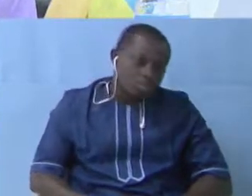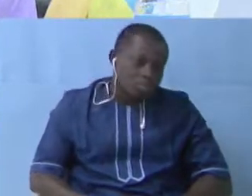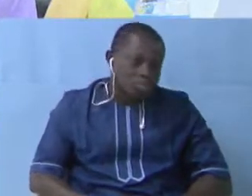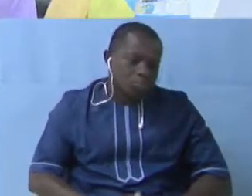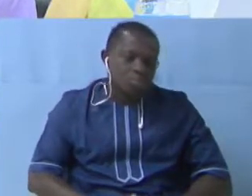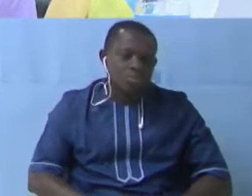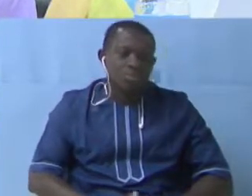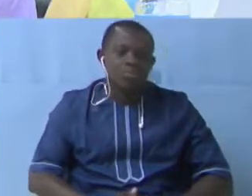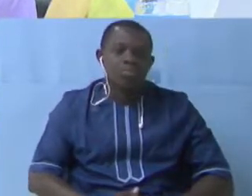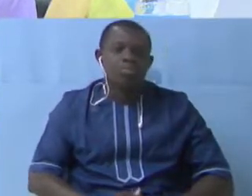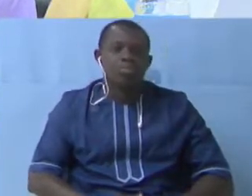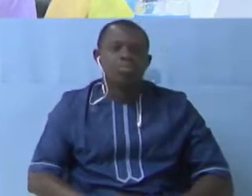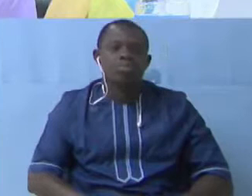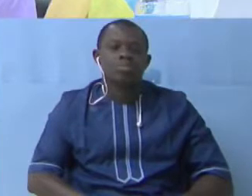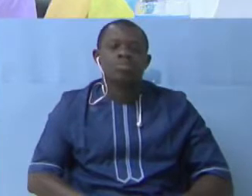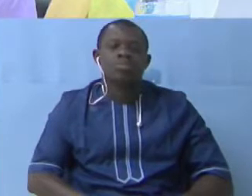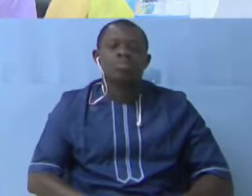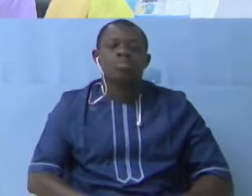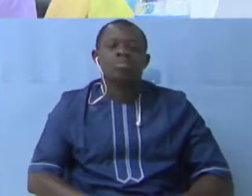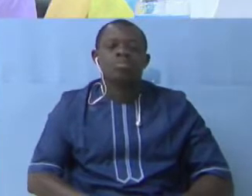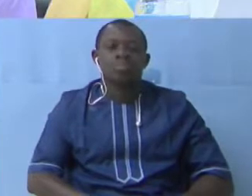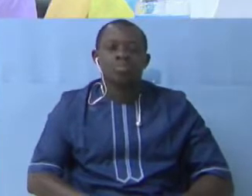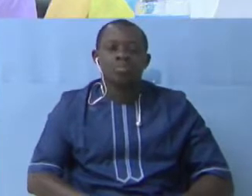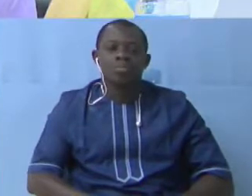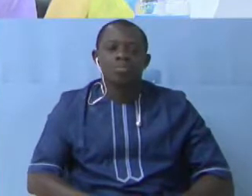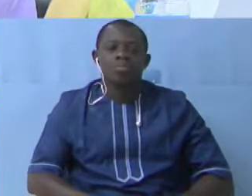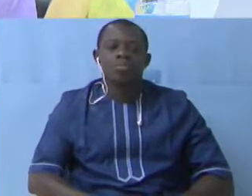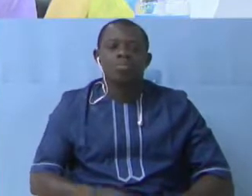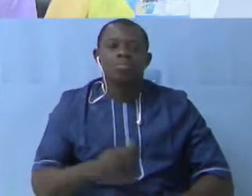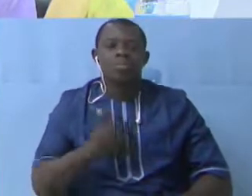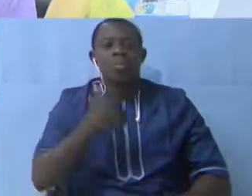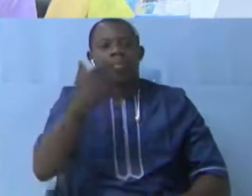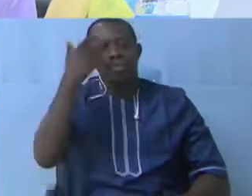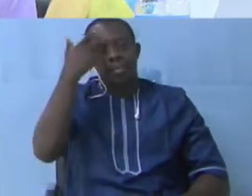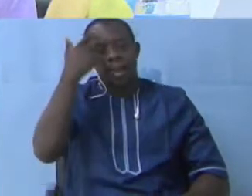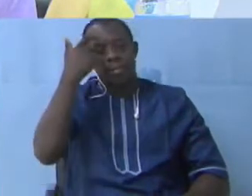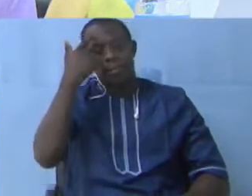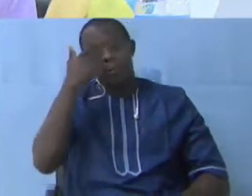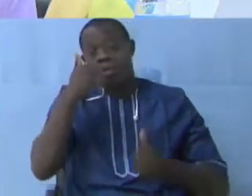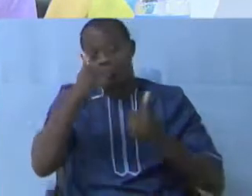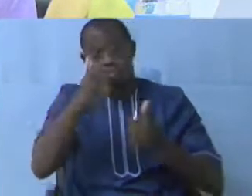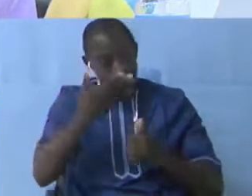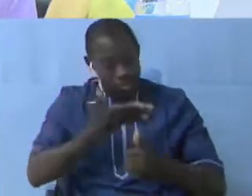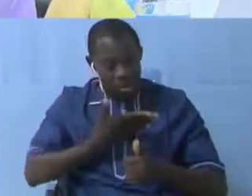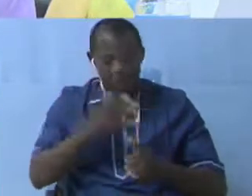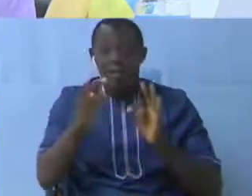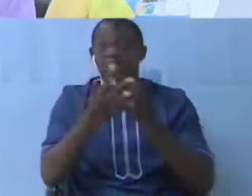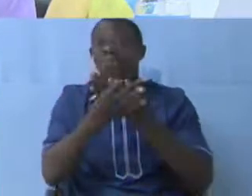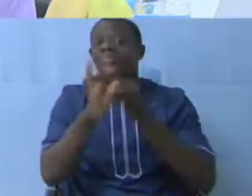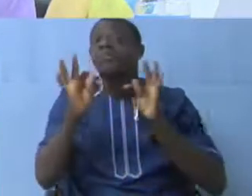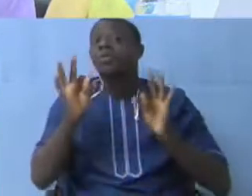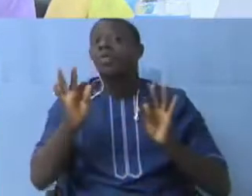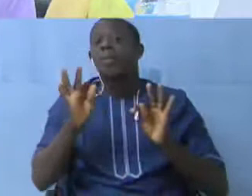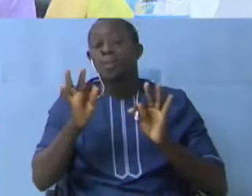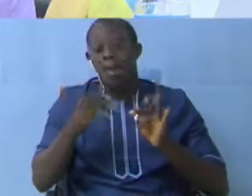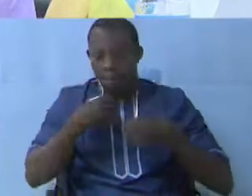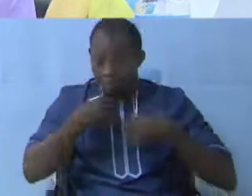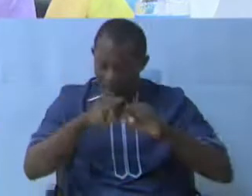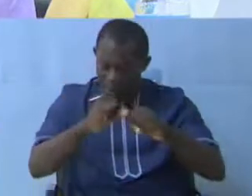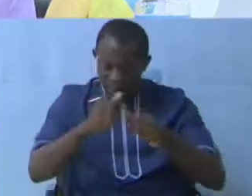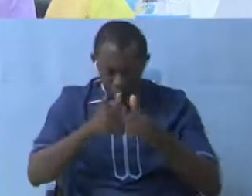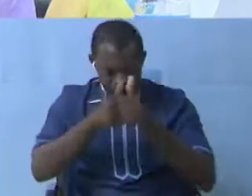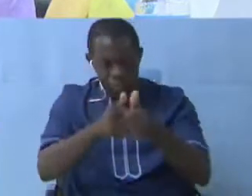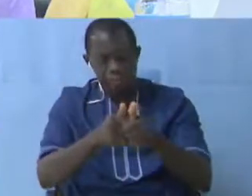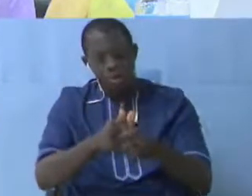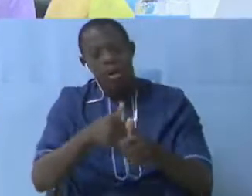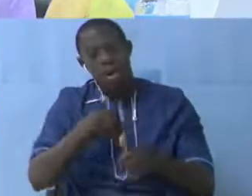Jammeh. I think it's good to have freedom in practice. yaakaar naa tamit de dana aajo lool pour ñuy dox